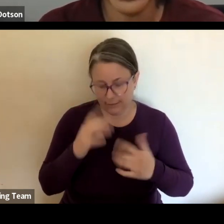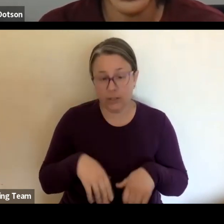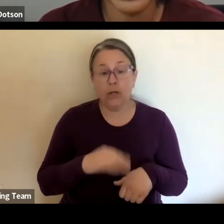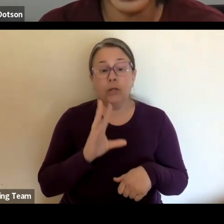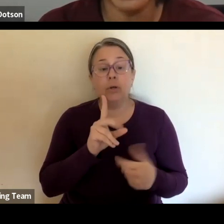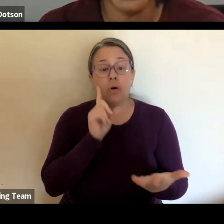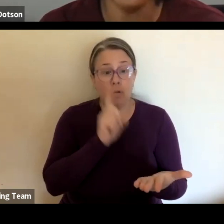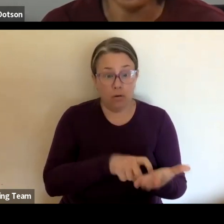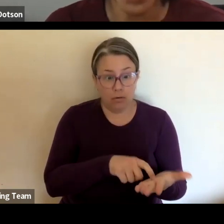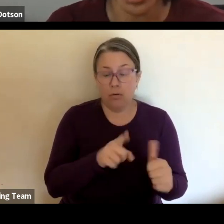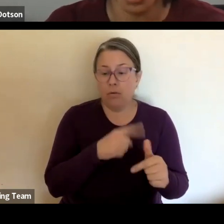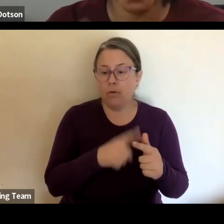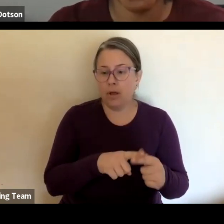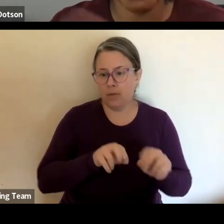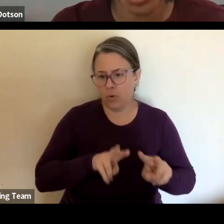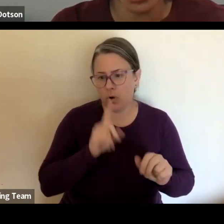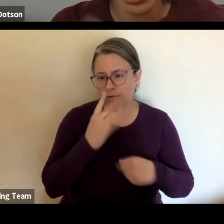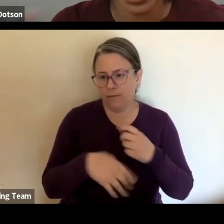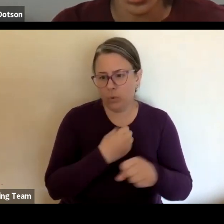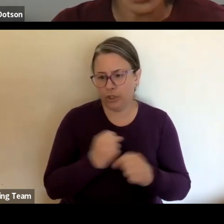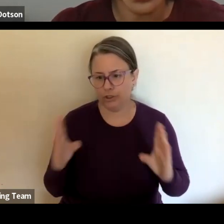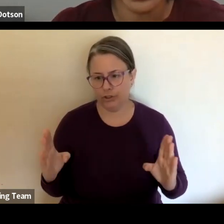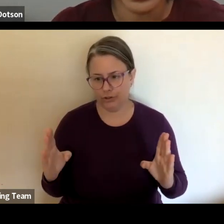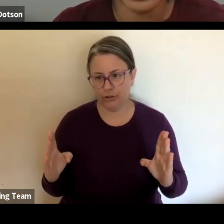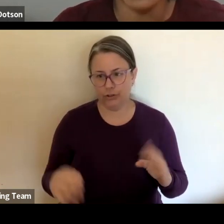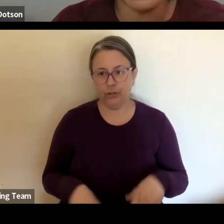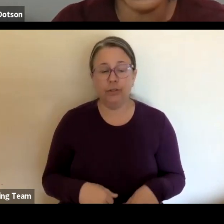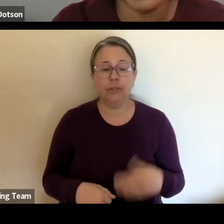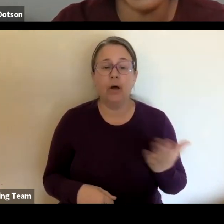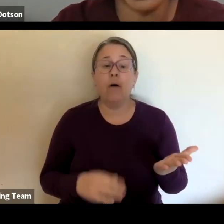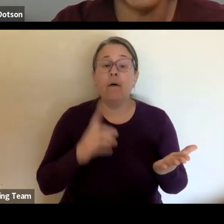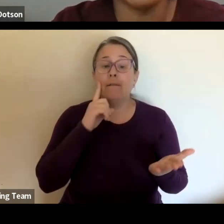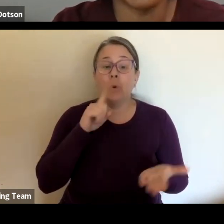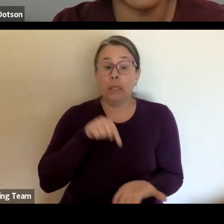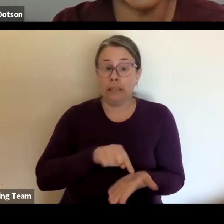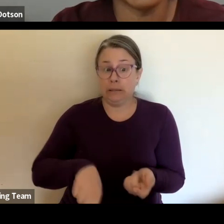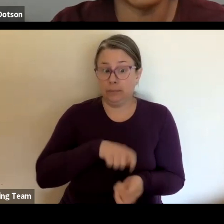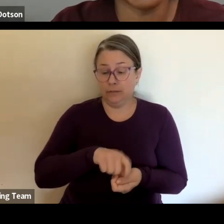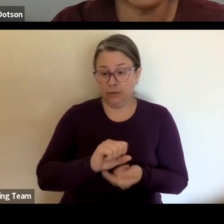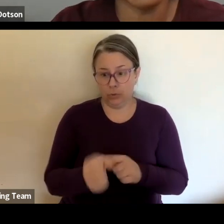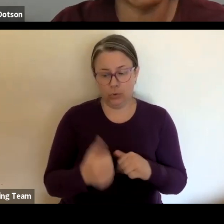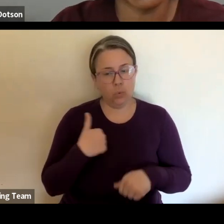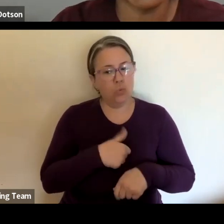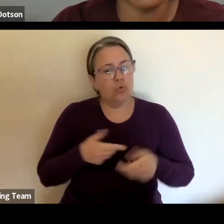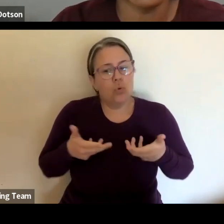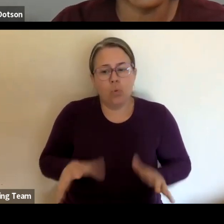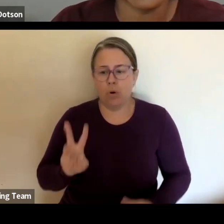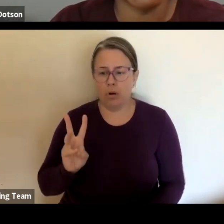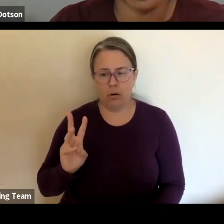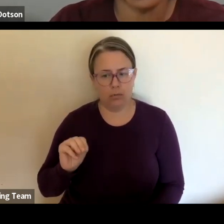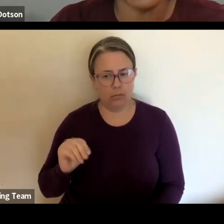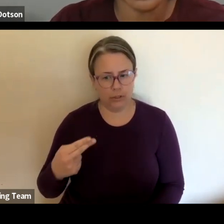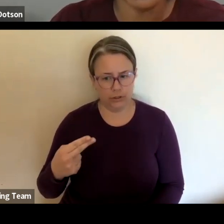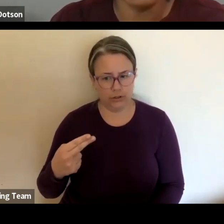case, we don't want white matter hyperintensities. So bigger is not good. And you can see that